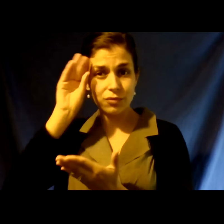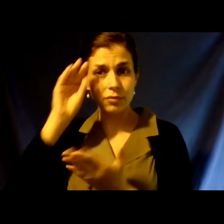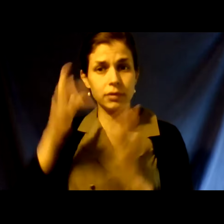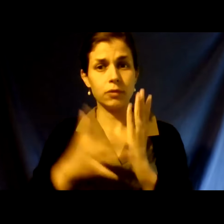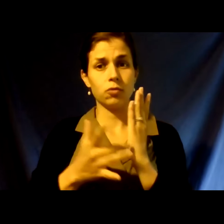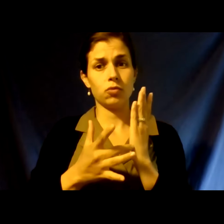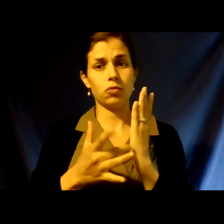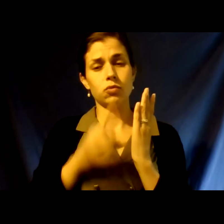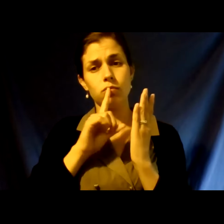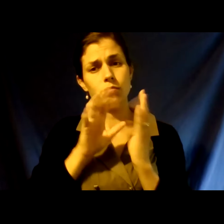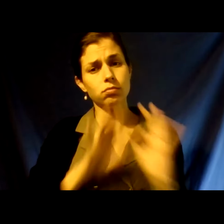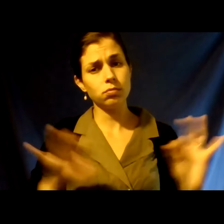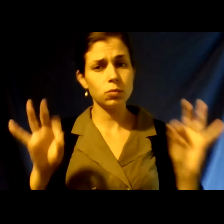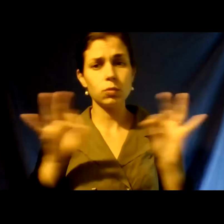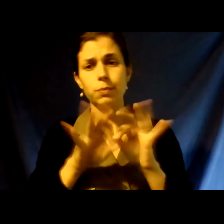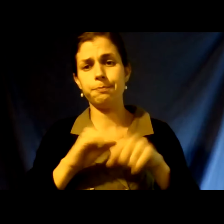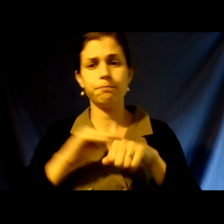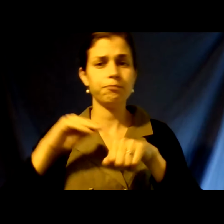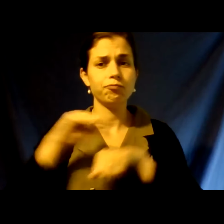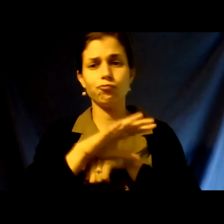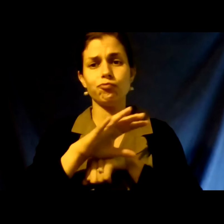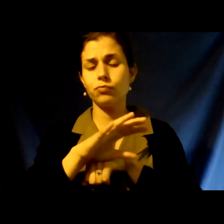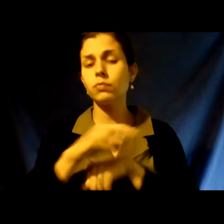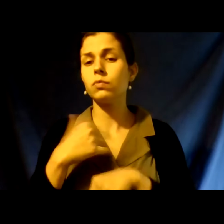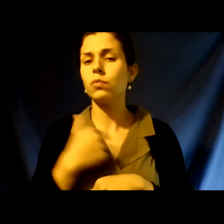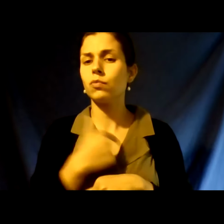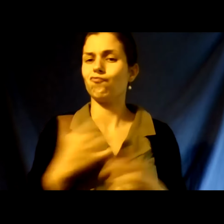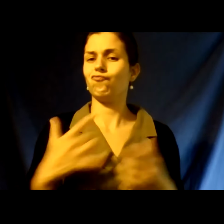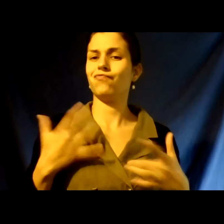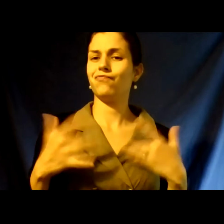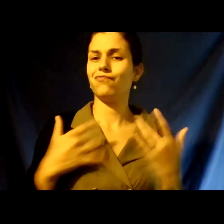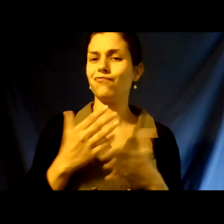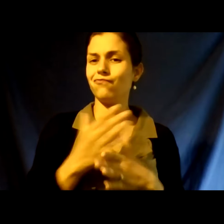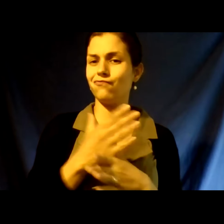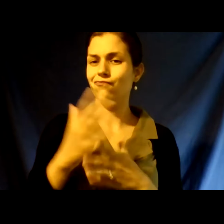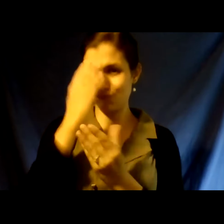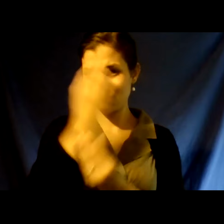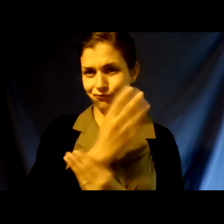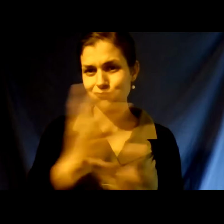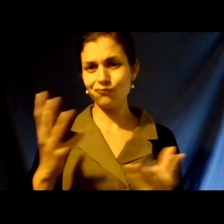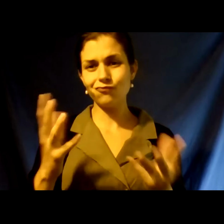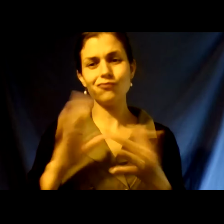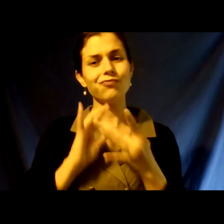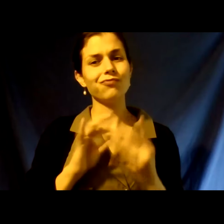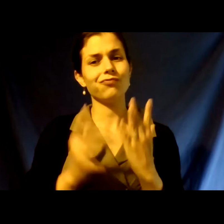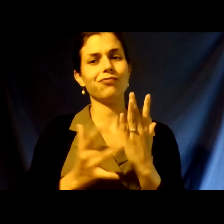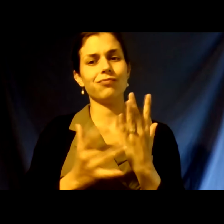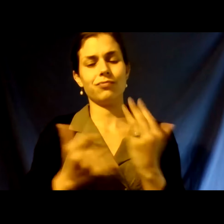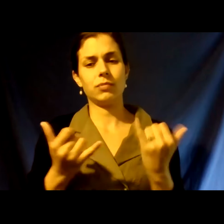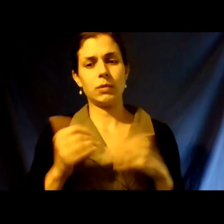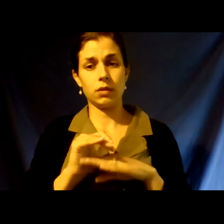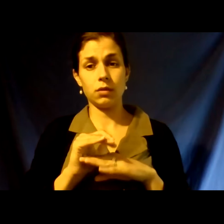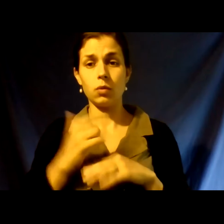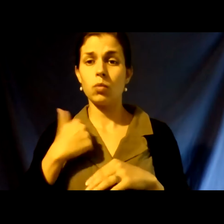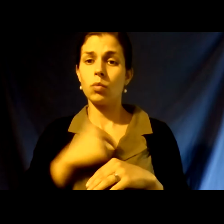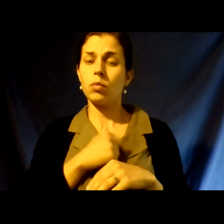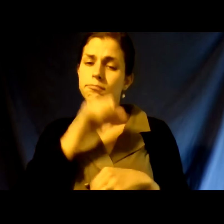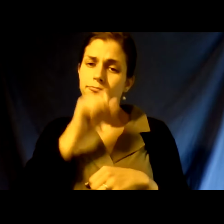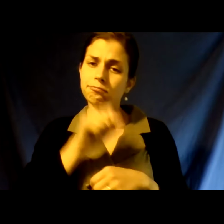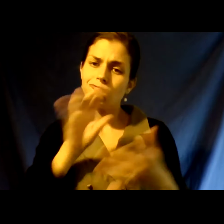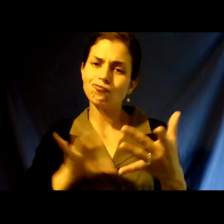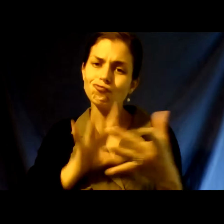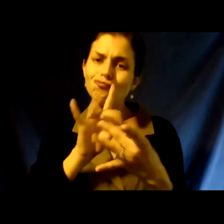to the opportunity to work with you to share some things tonight. Engagement with our families is really key. And one of the ways